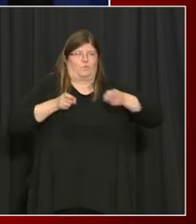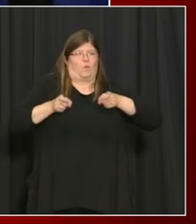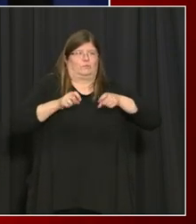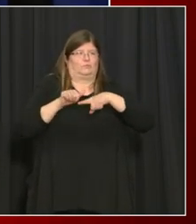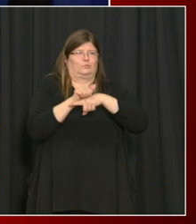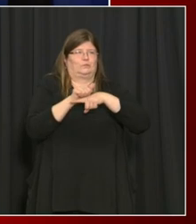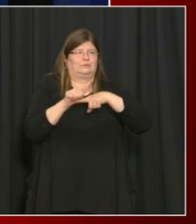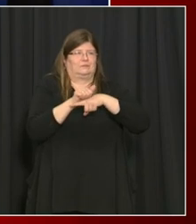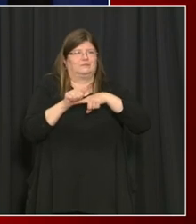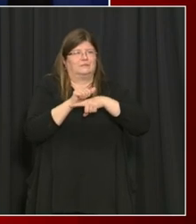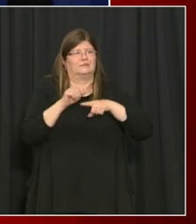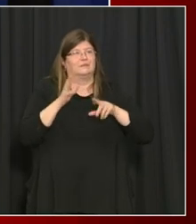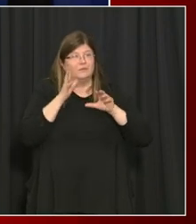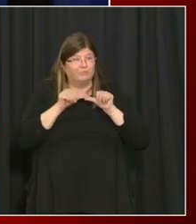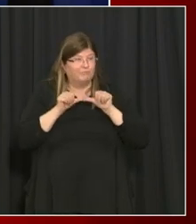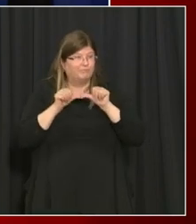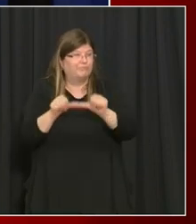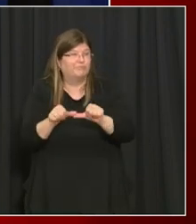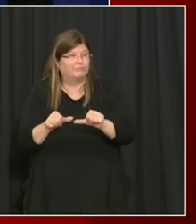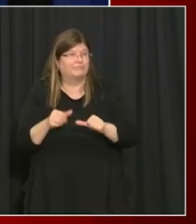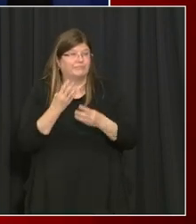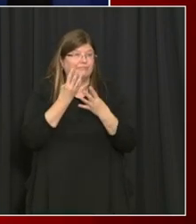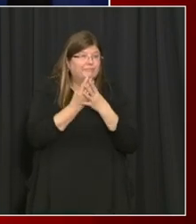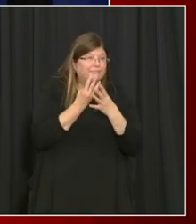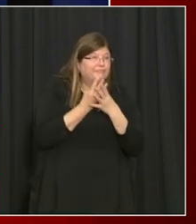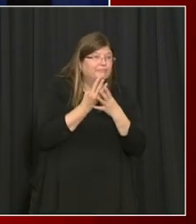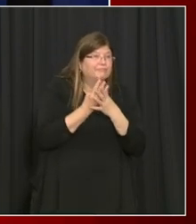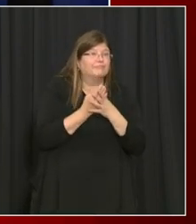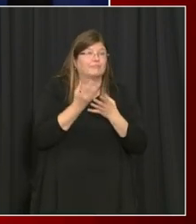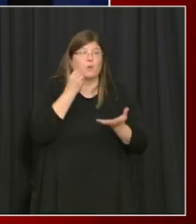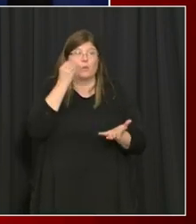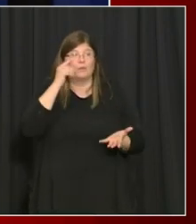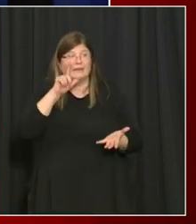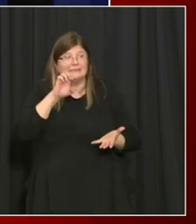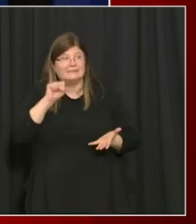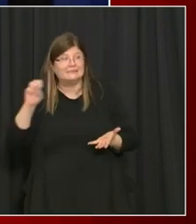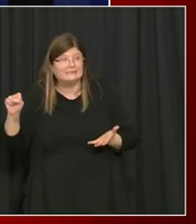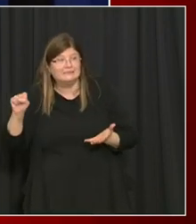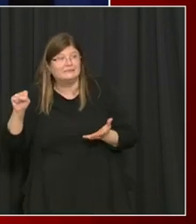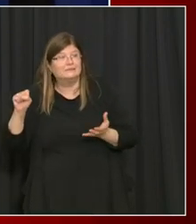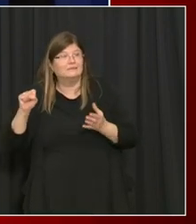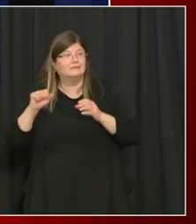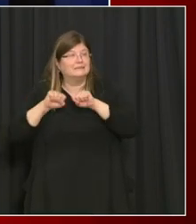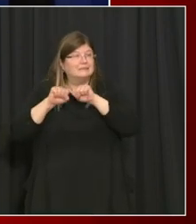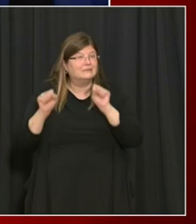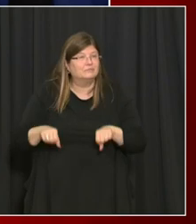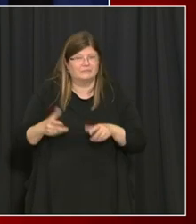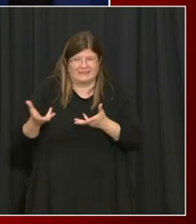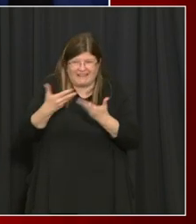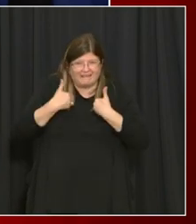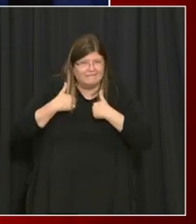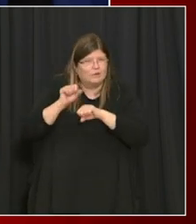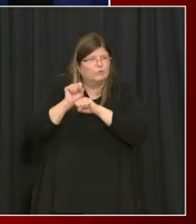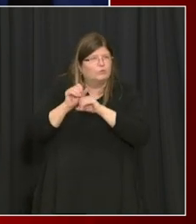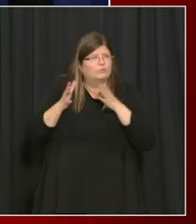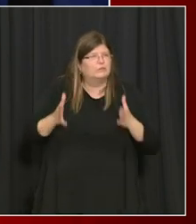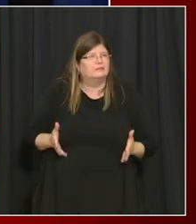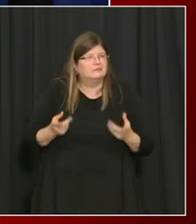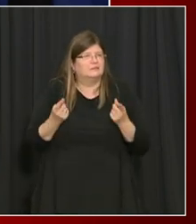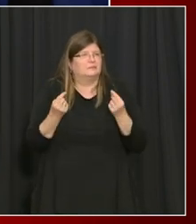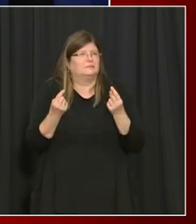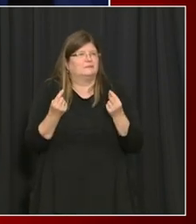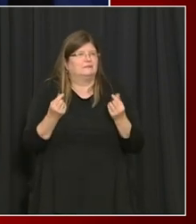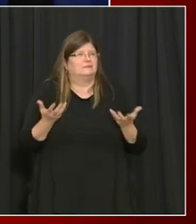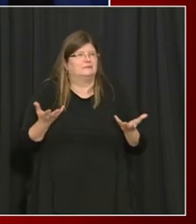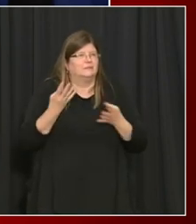care facilities, detention facilities, homeless shelters that all have employees, in addition to the residents or inmates, whatever